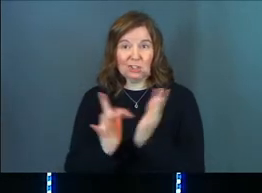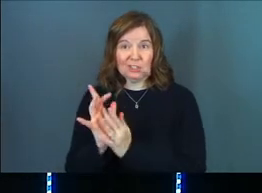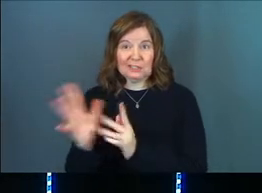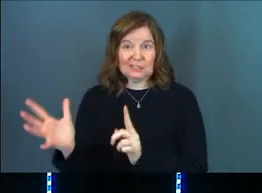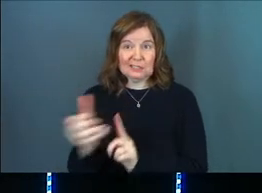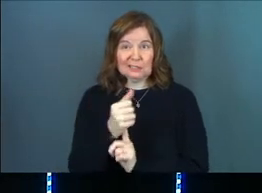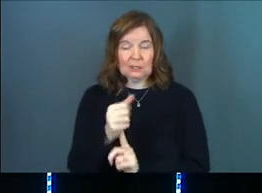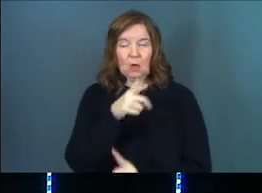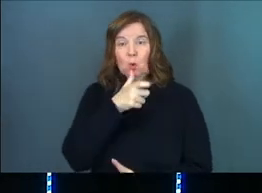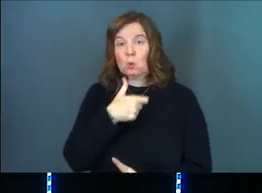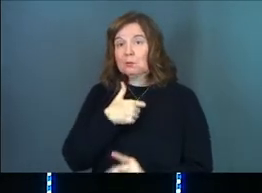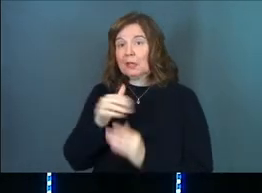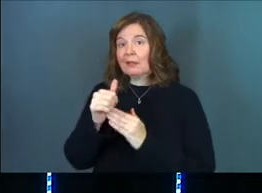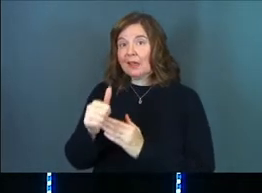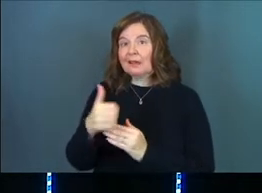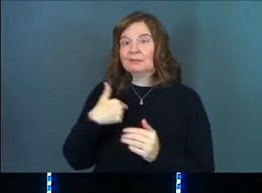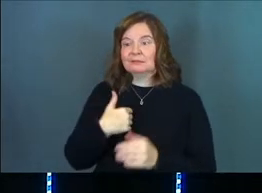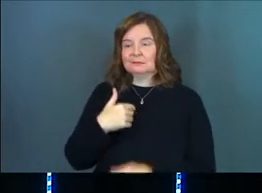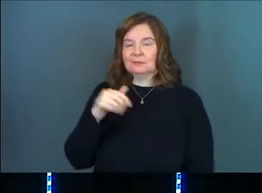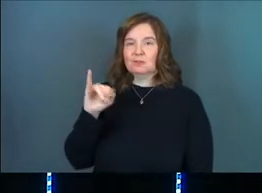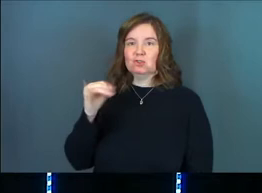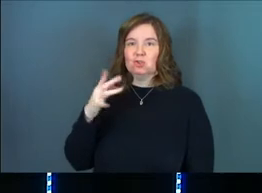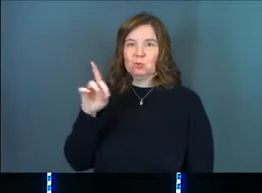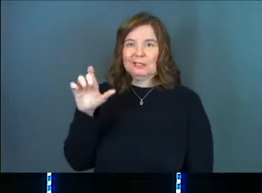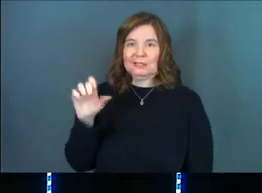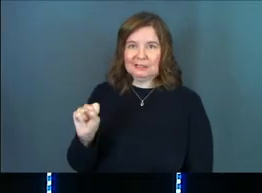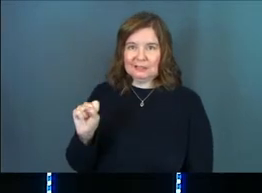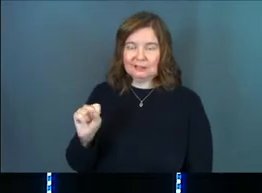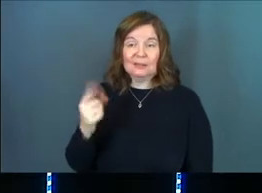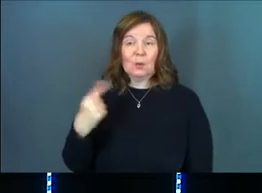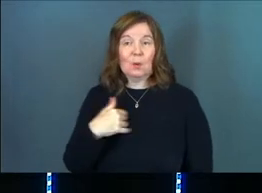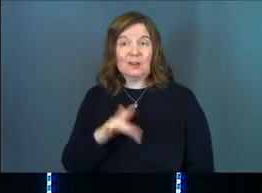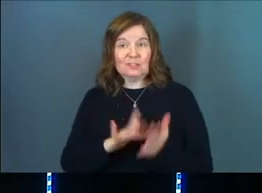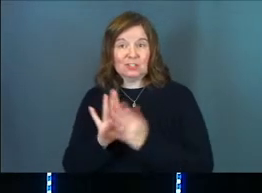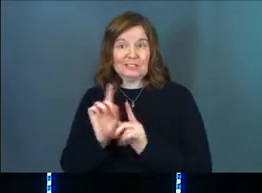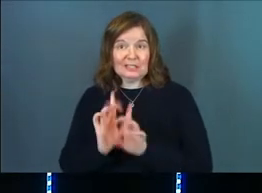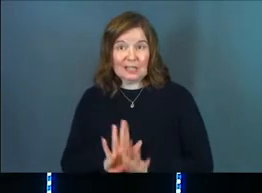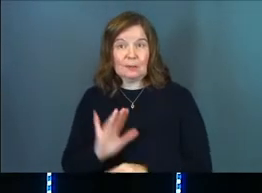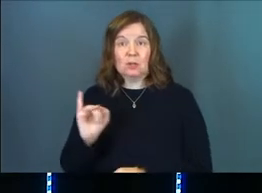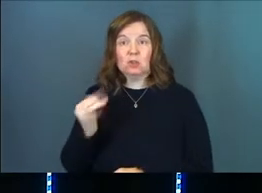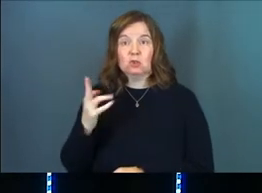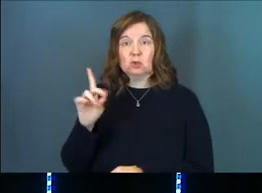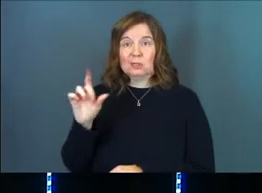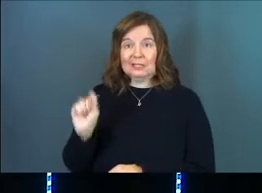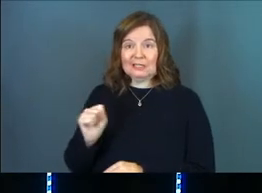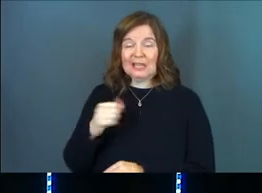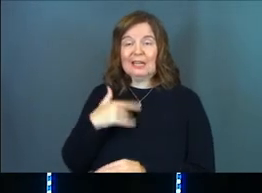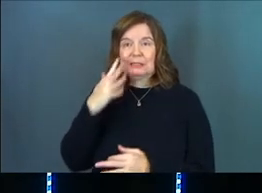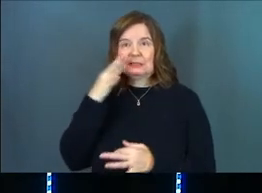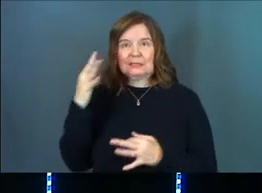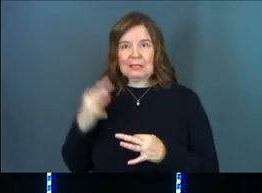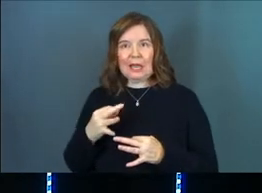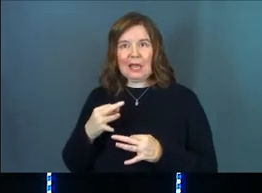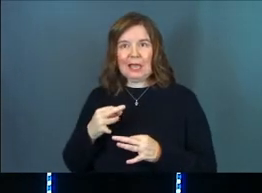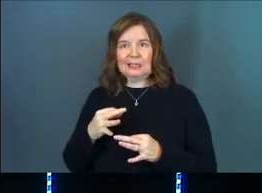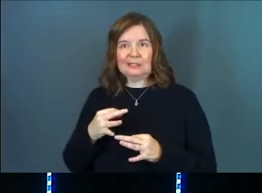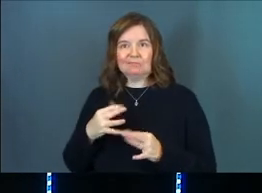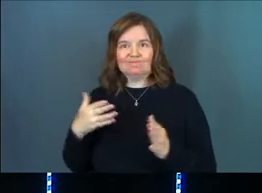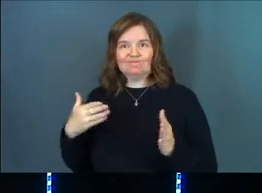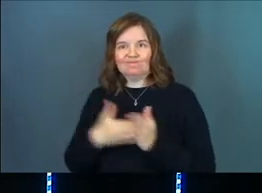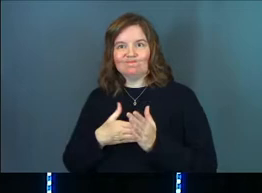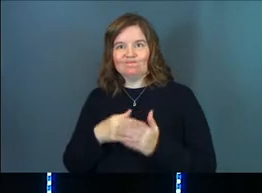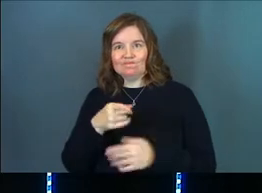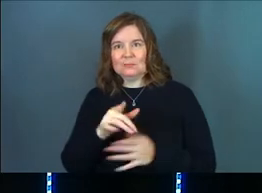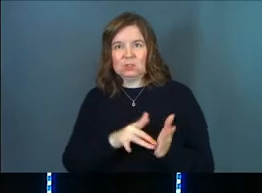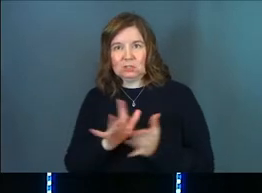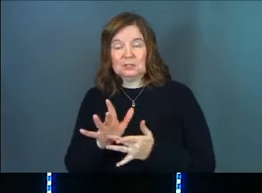Jesus. And who's at the head? Judas, right? Judas is one of Jesus' disciples. Judas had decided to betray